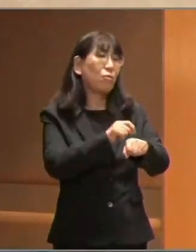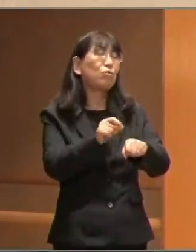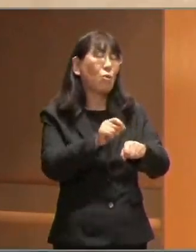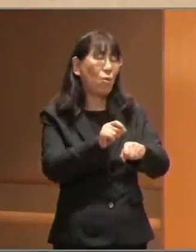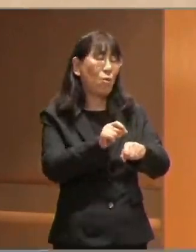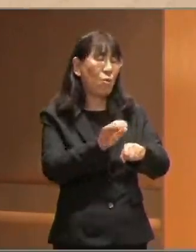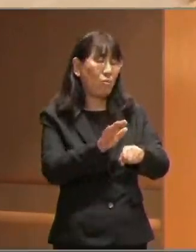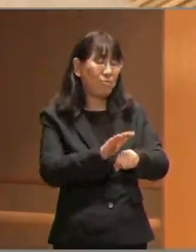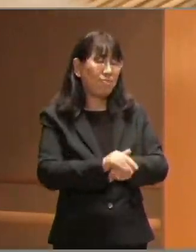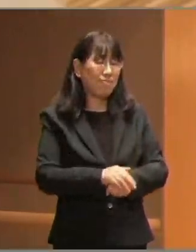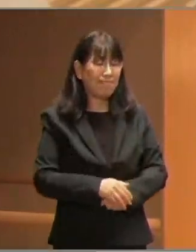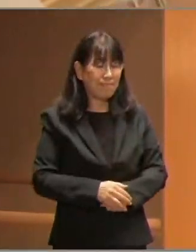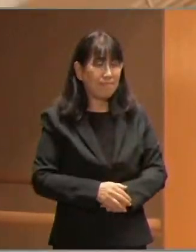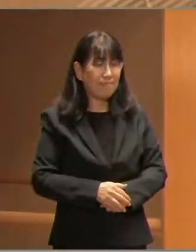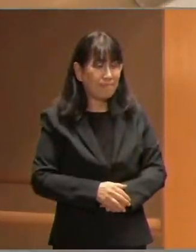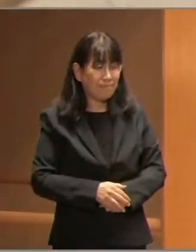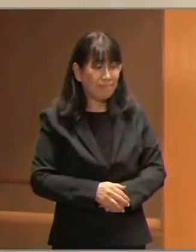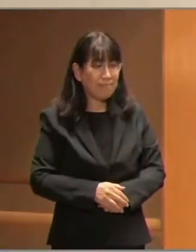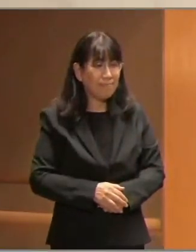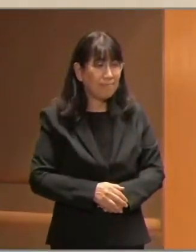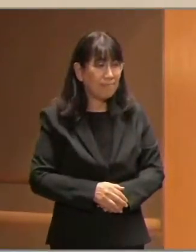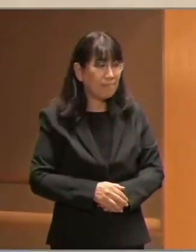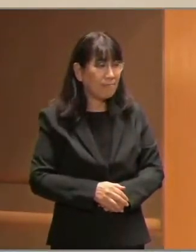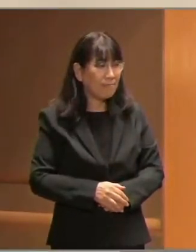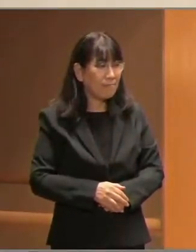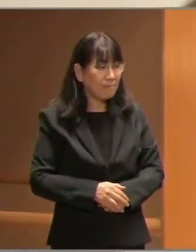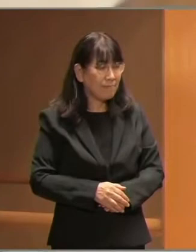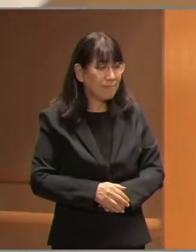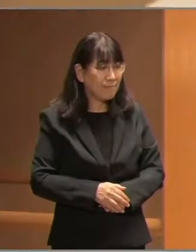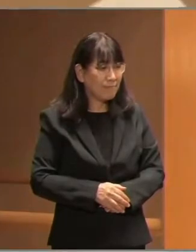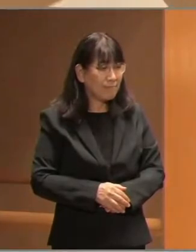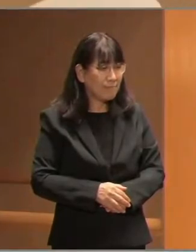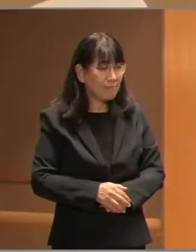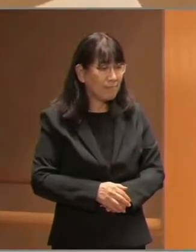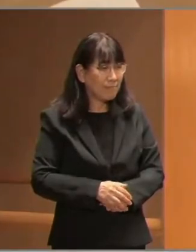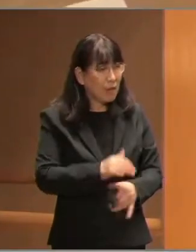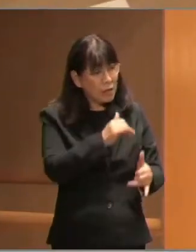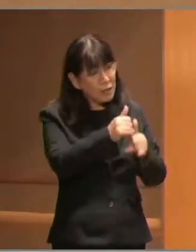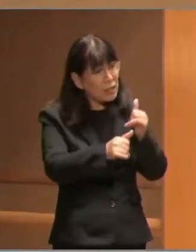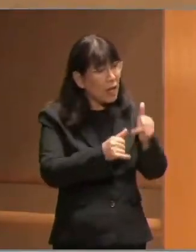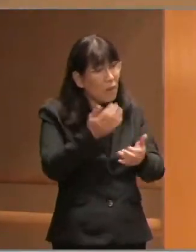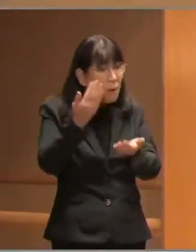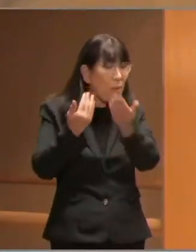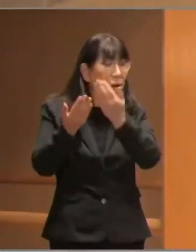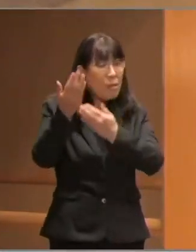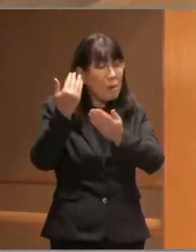the lines. But this is, in fact, the attribute of using the Kaya or the Miscanthus screen.